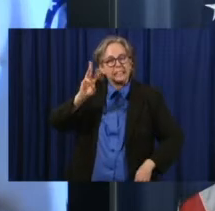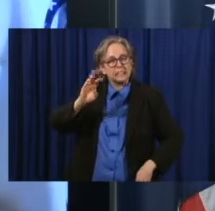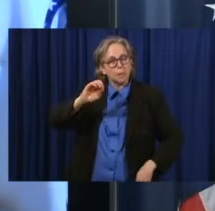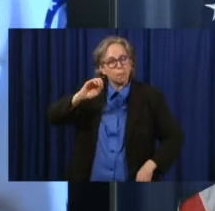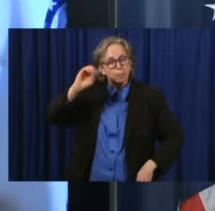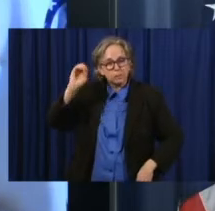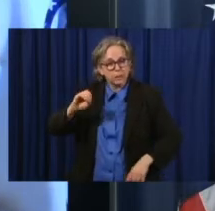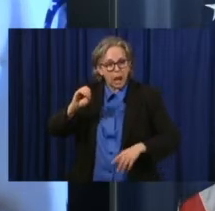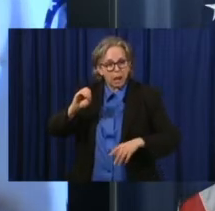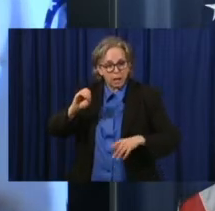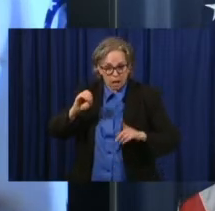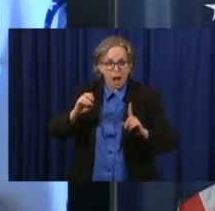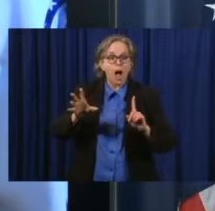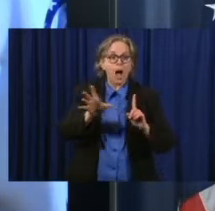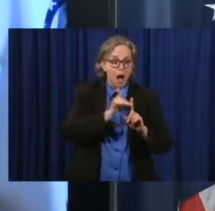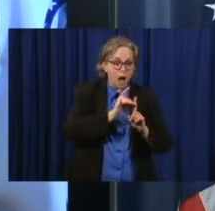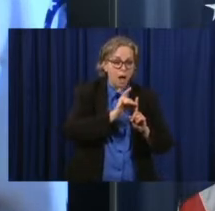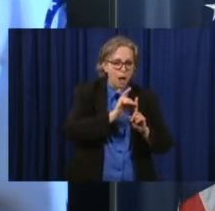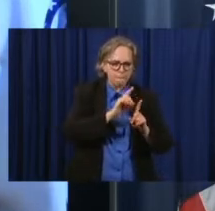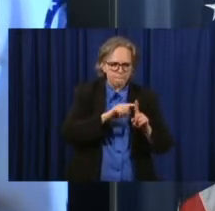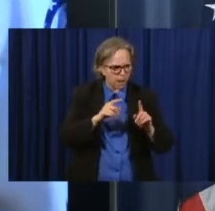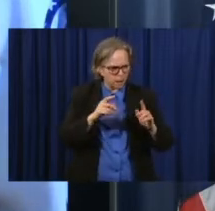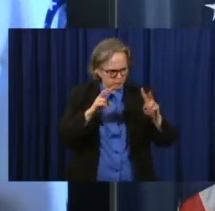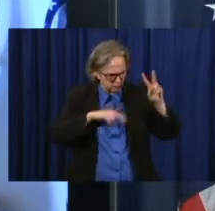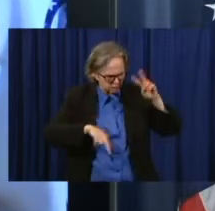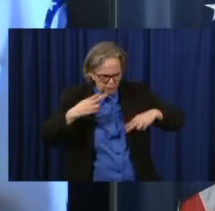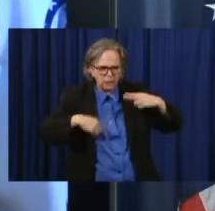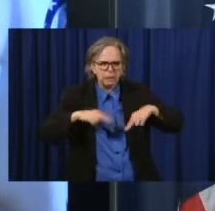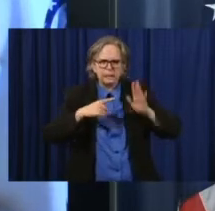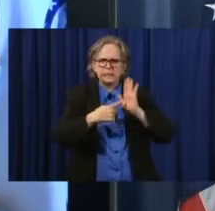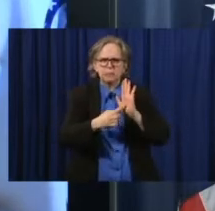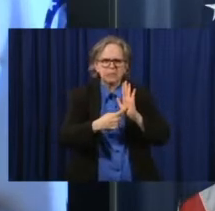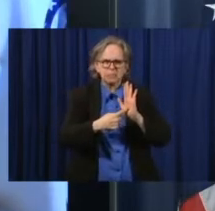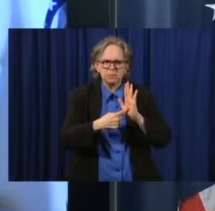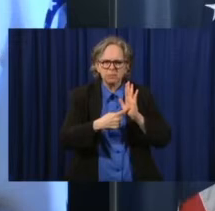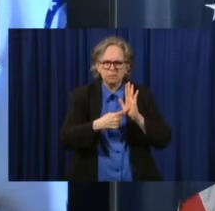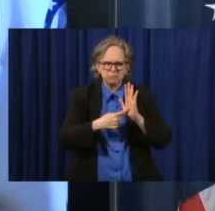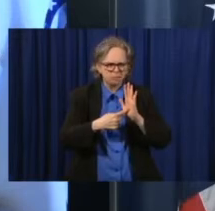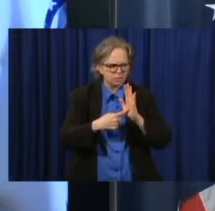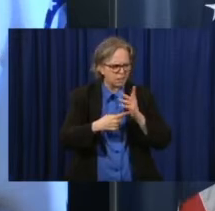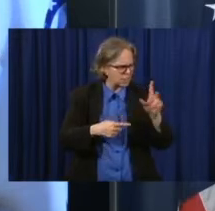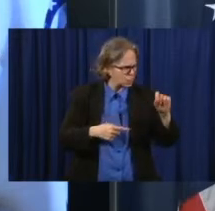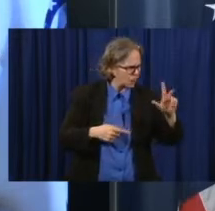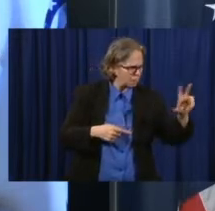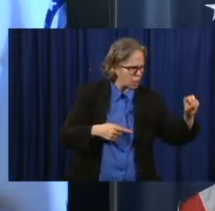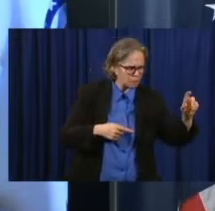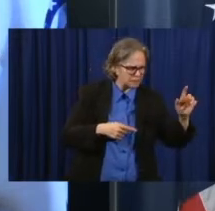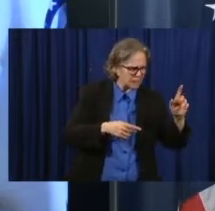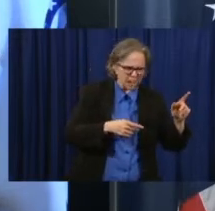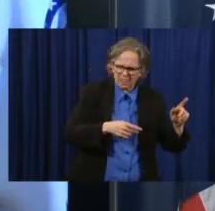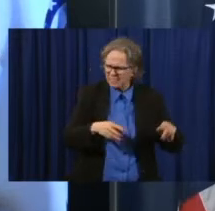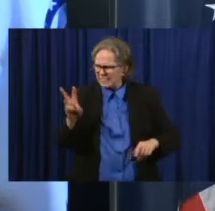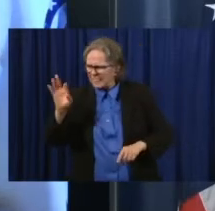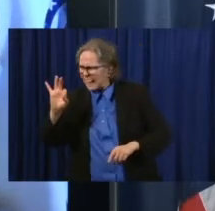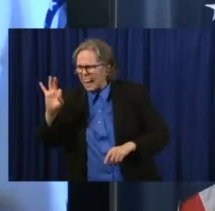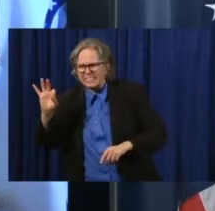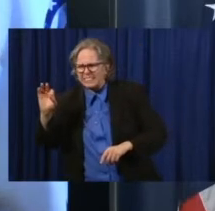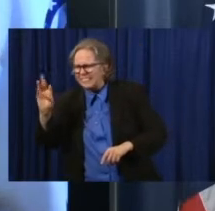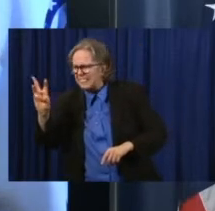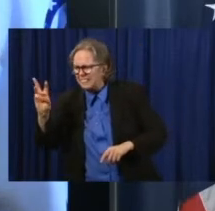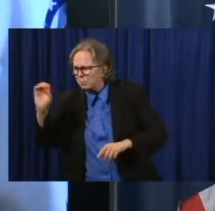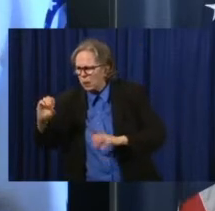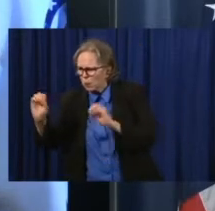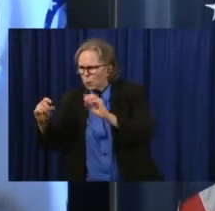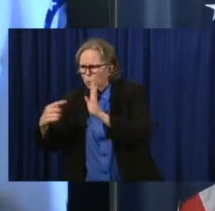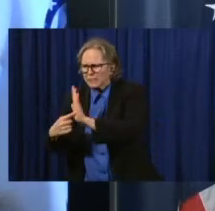to 30% you thought you were going to find. So once we really found that kind of spread, something that Dr. Acton said